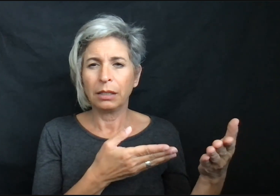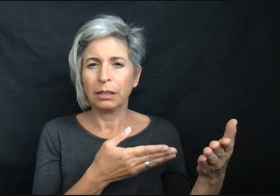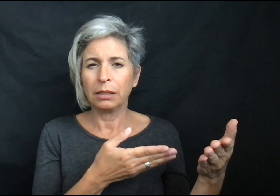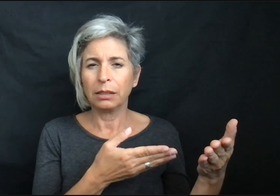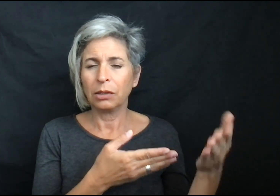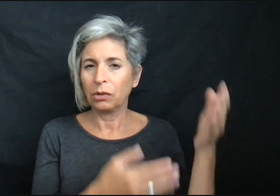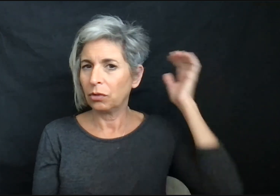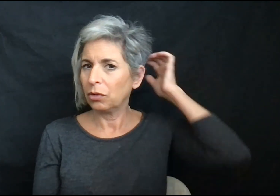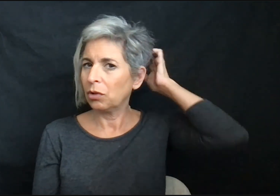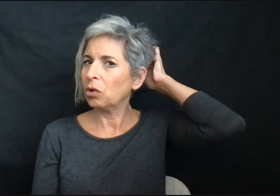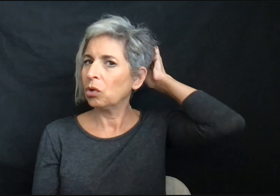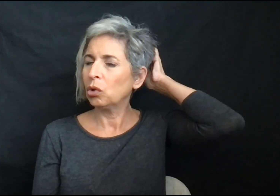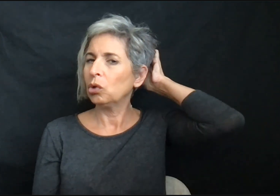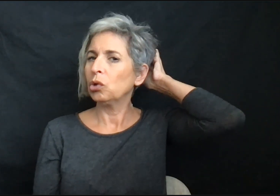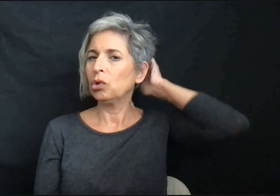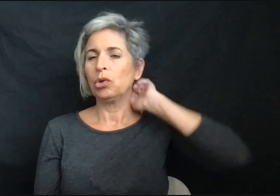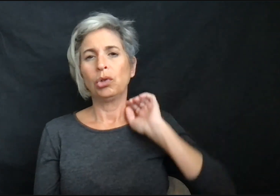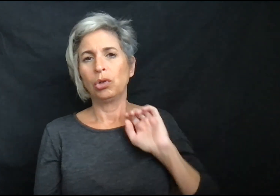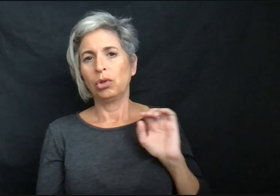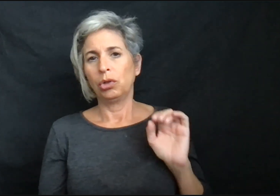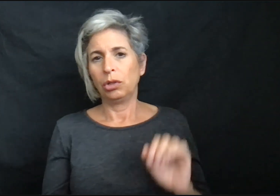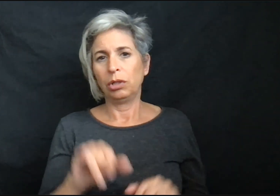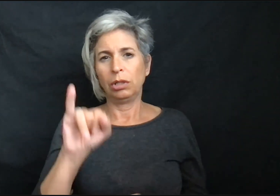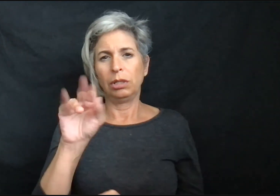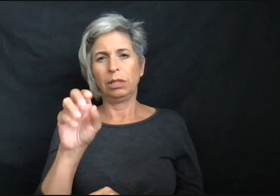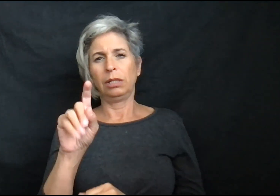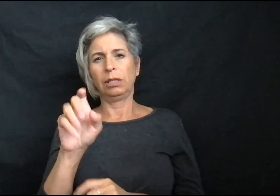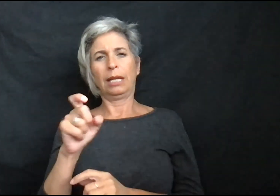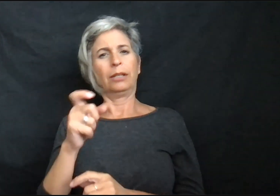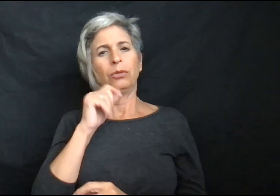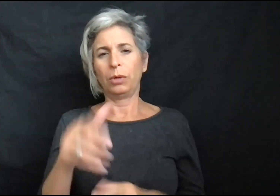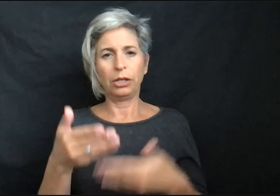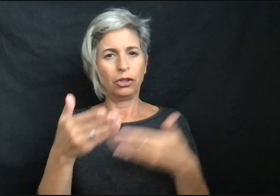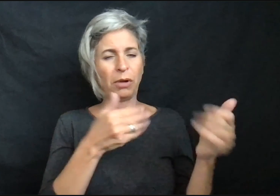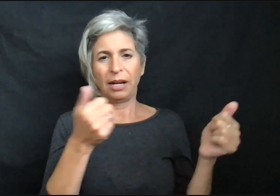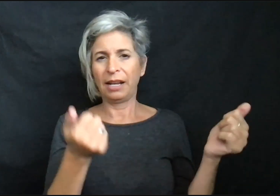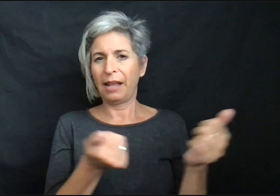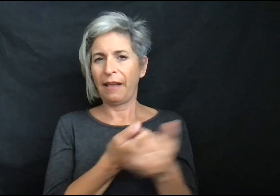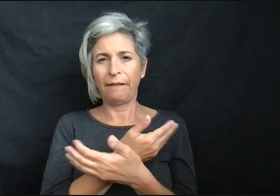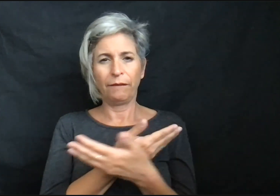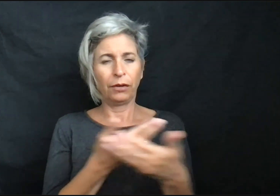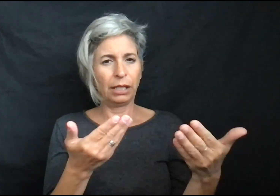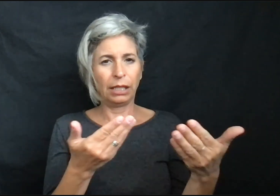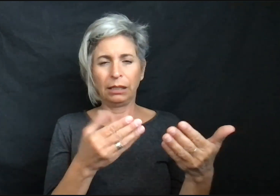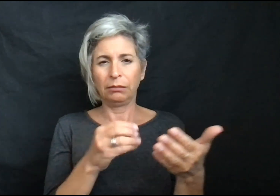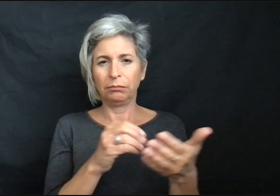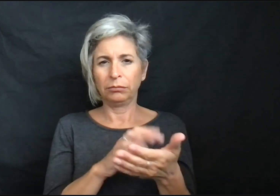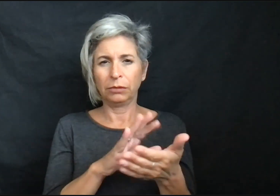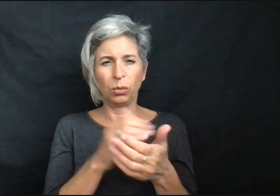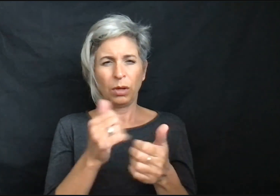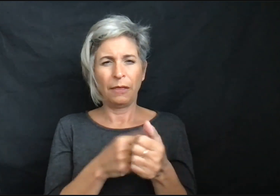index, then you do not need to provide every page with the digital signature.